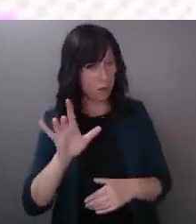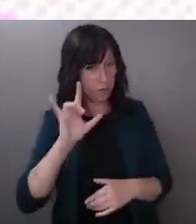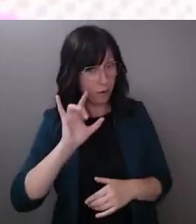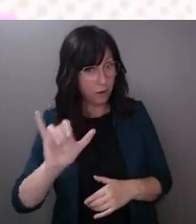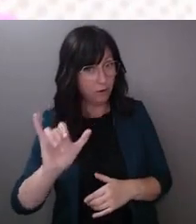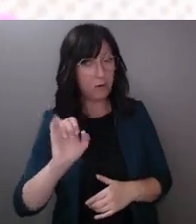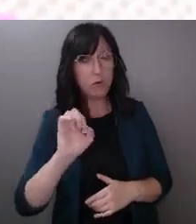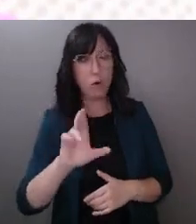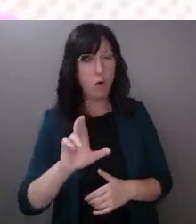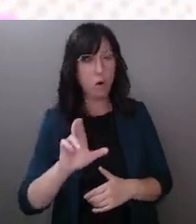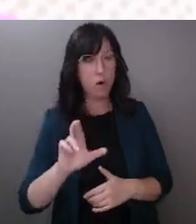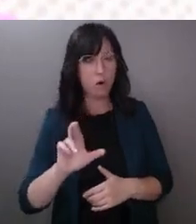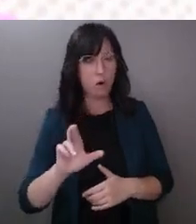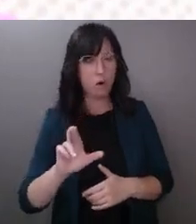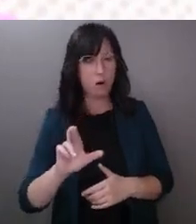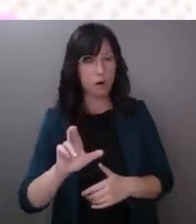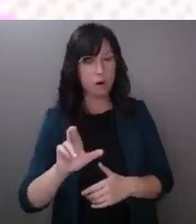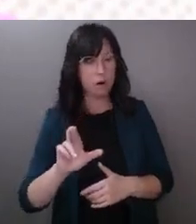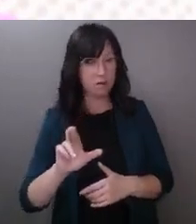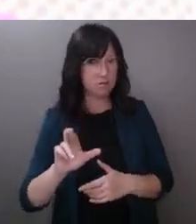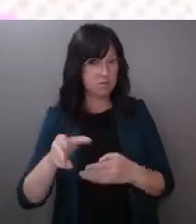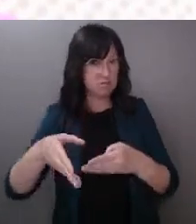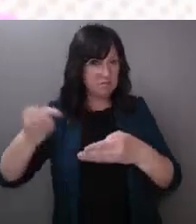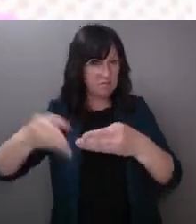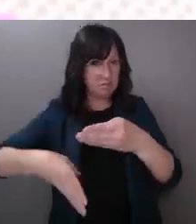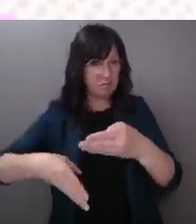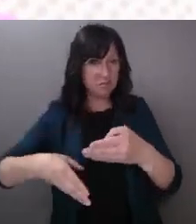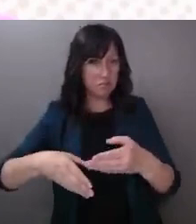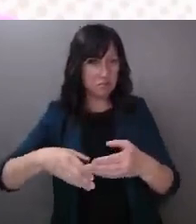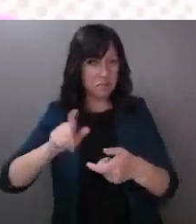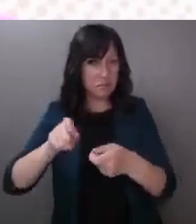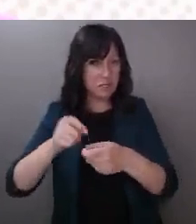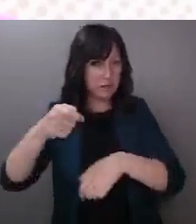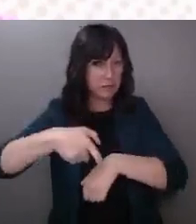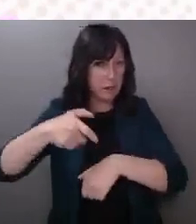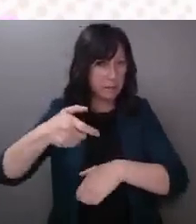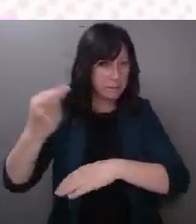or is the service coming with an end date?